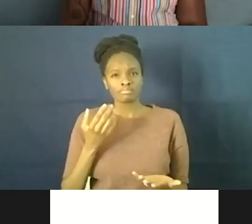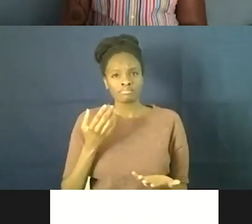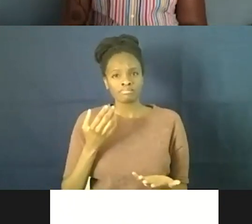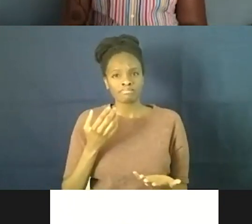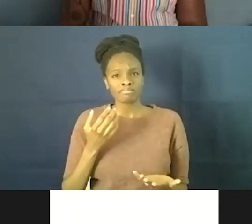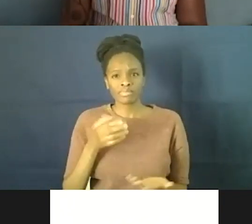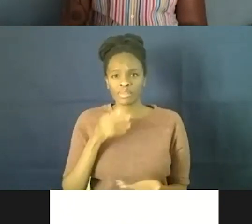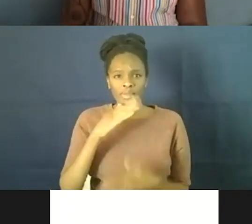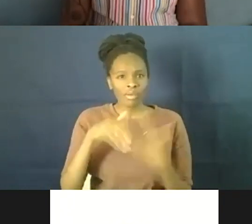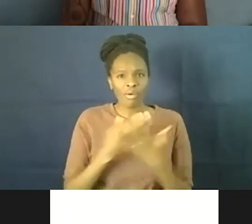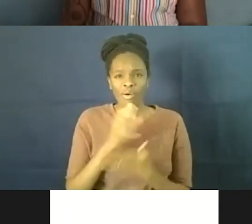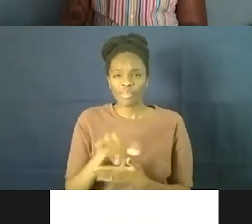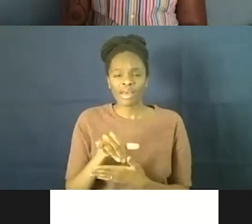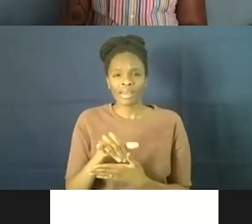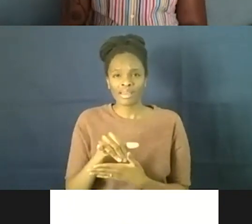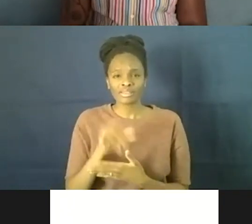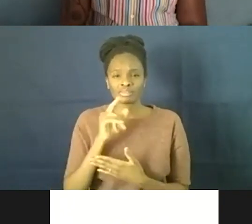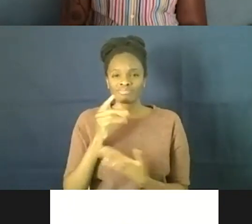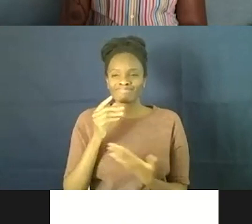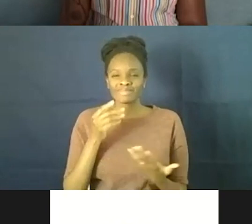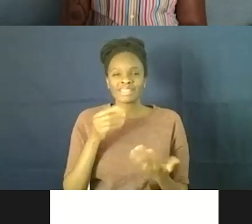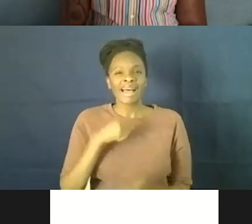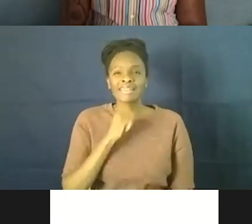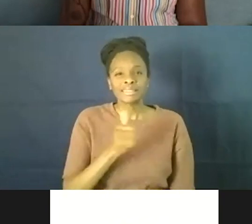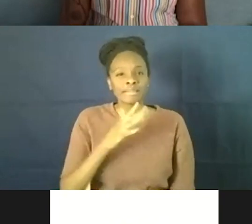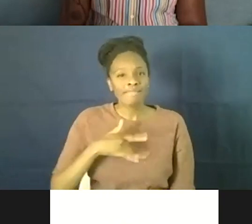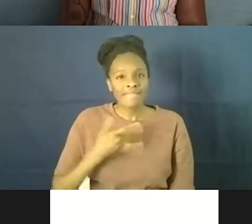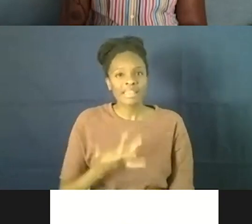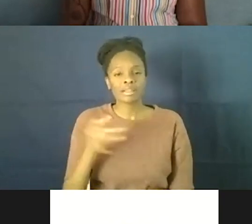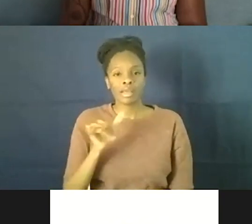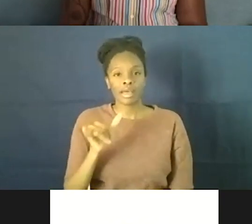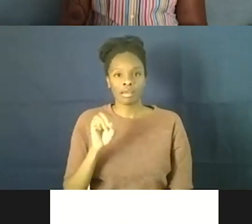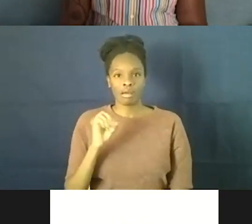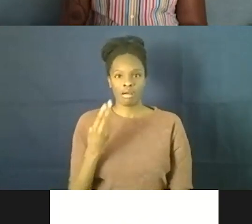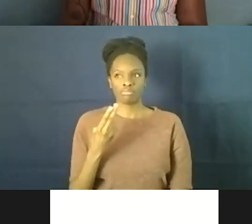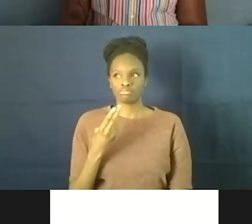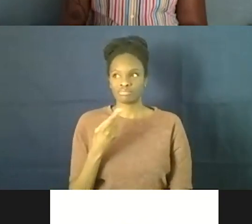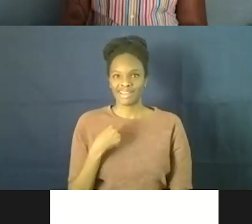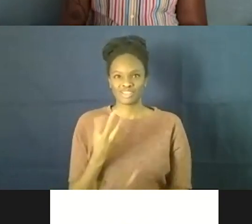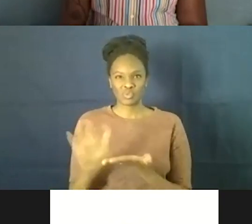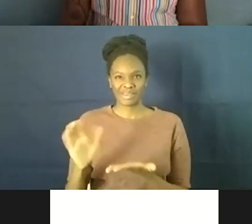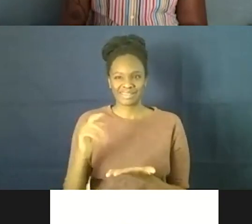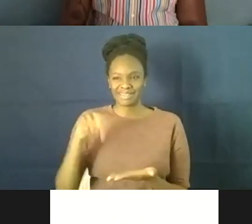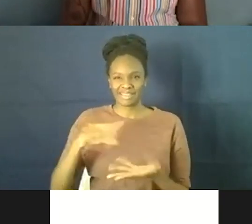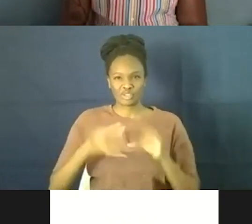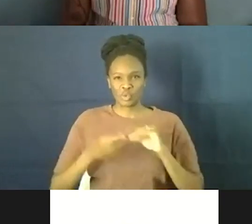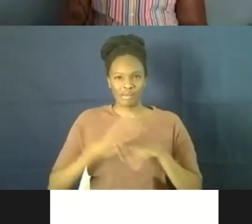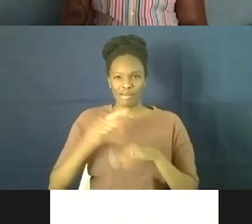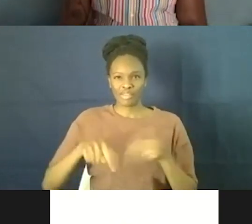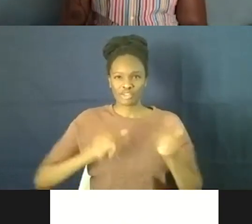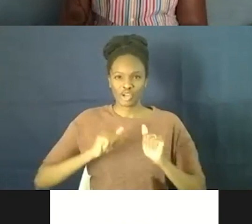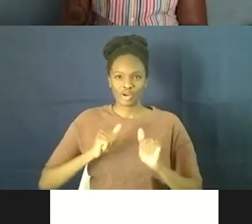pass at stuff and all that, but you also didn't feel like, oh, I just wasted the story on this show, which